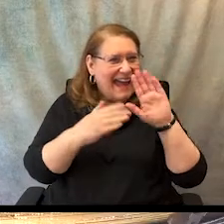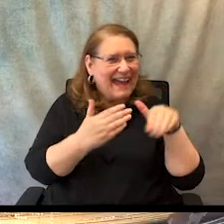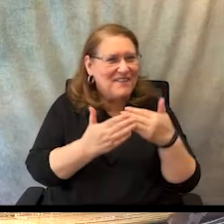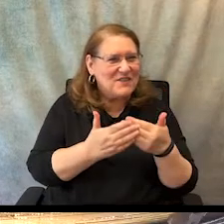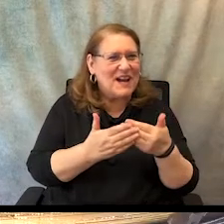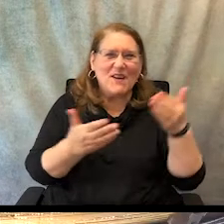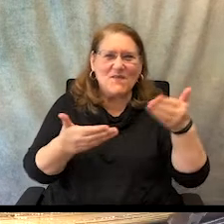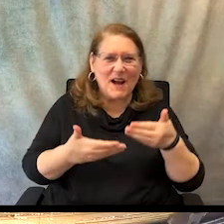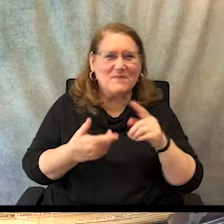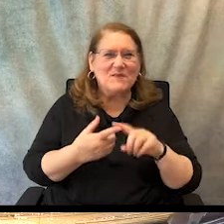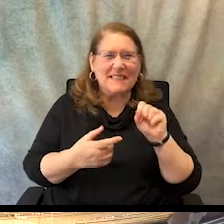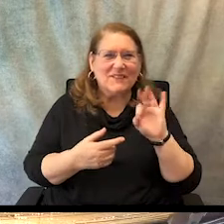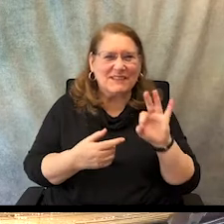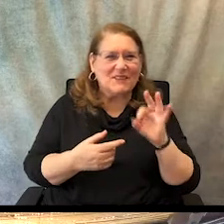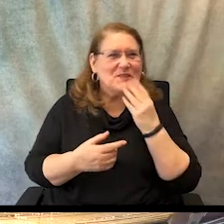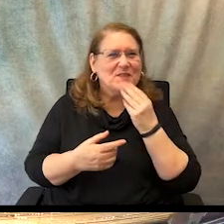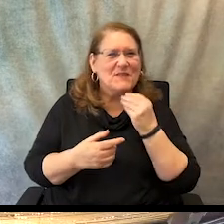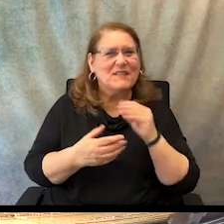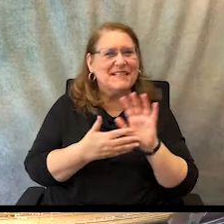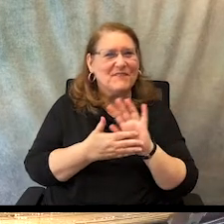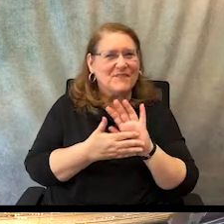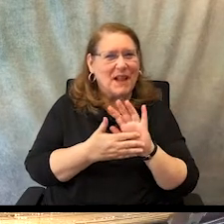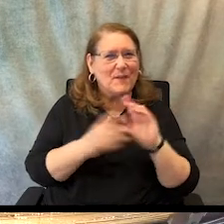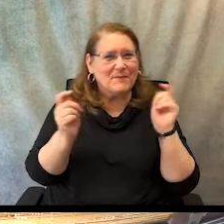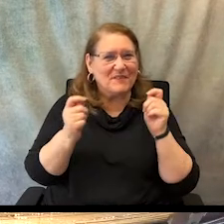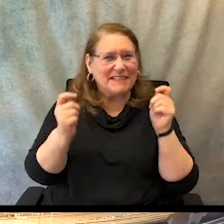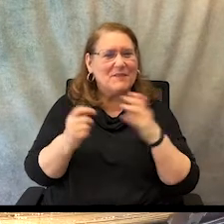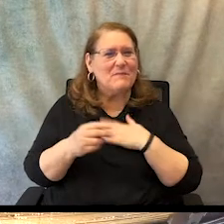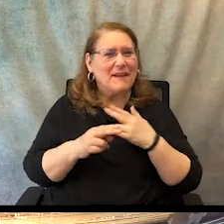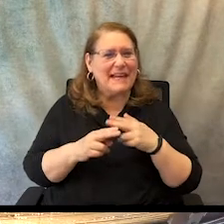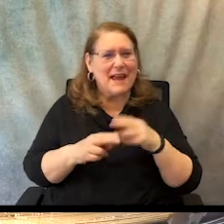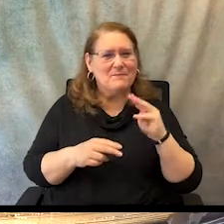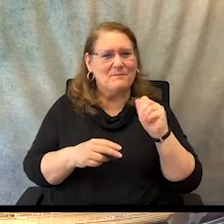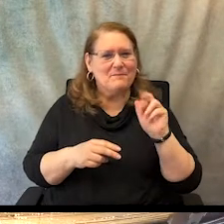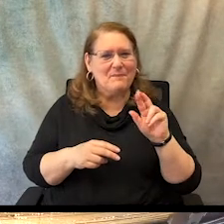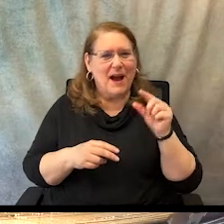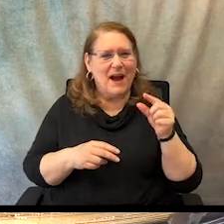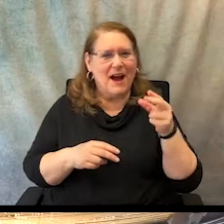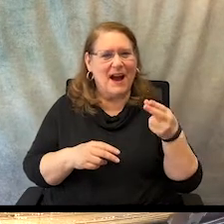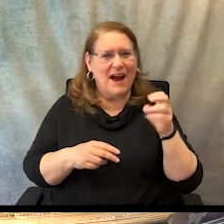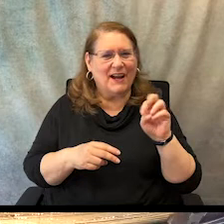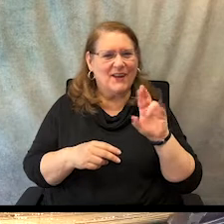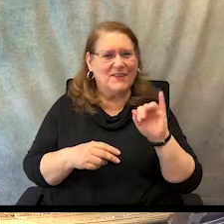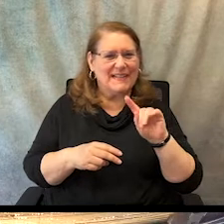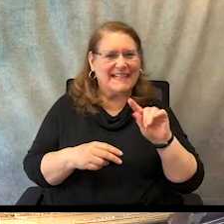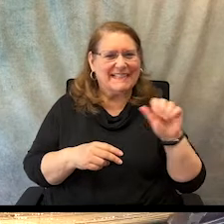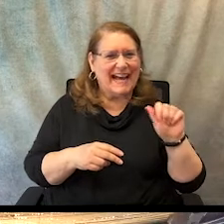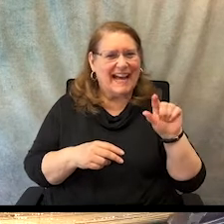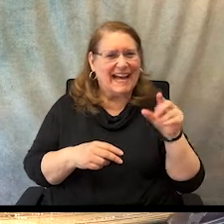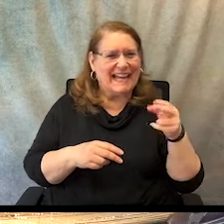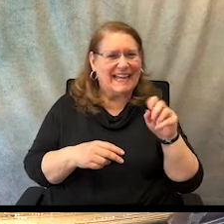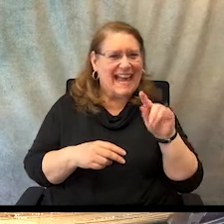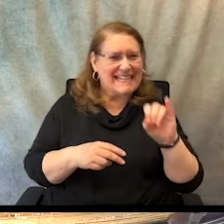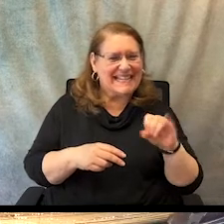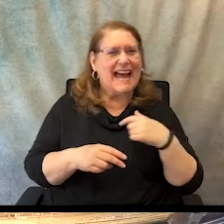Hi everyone, welcome to the San Francisco Jewish Film Festival. My name is Margherita Ghetti. I am the Next Wave